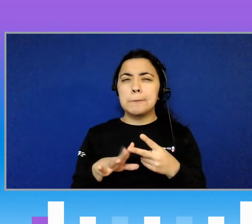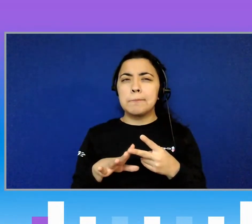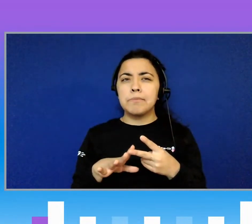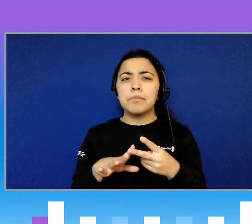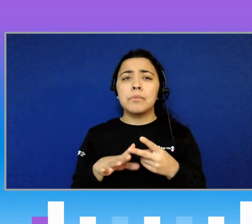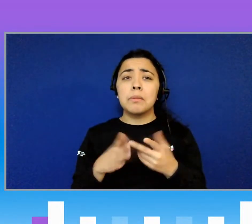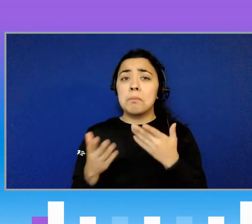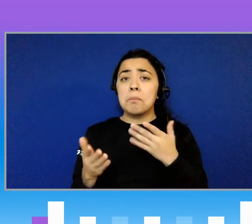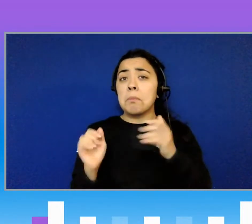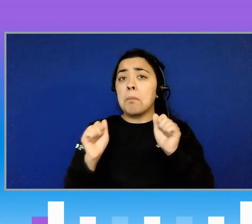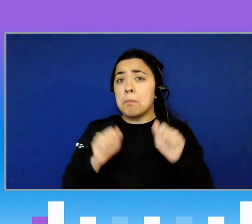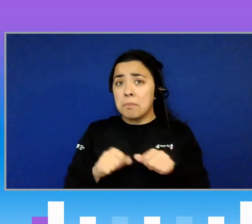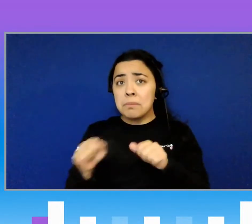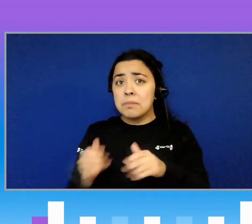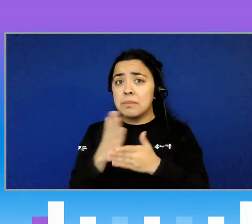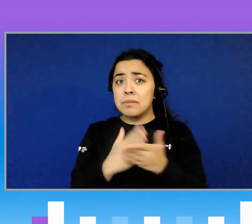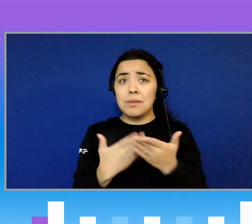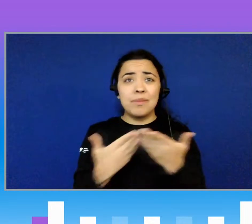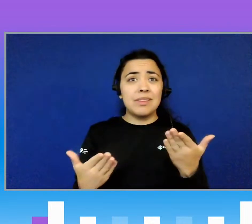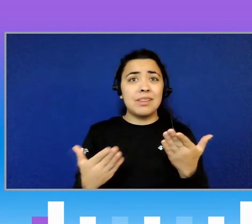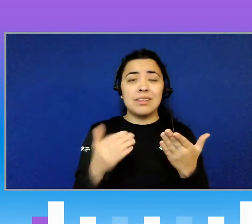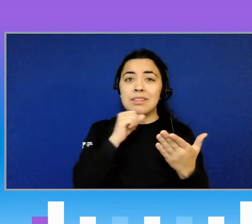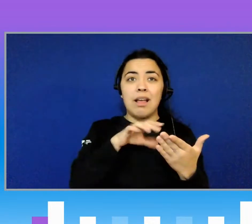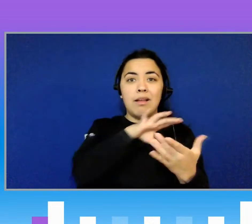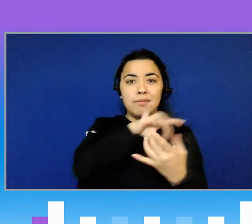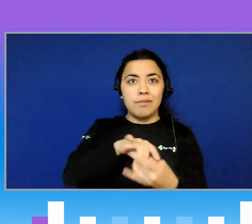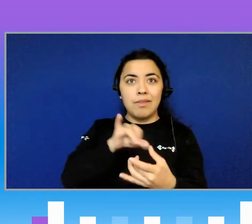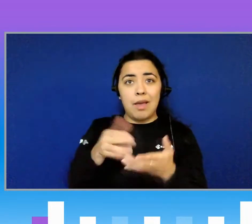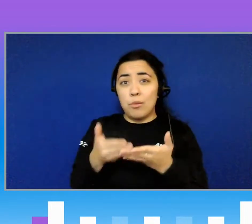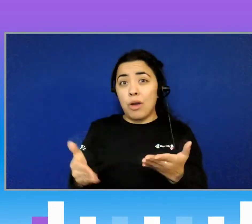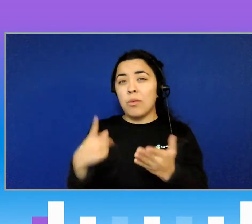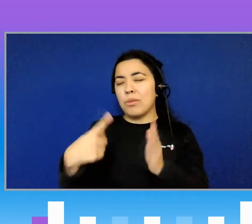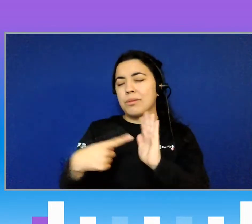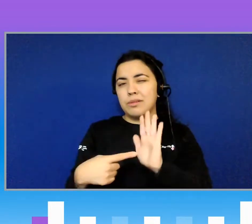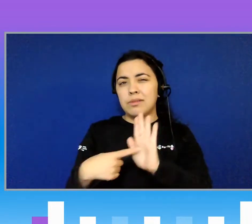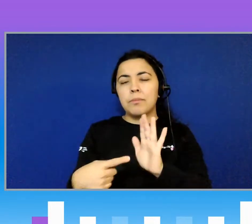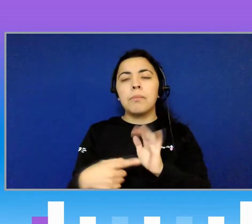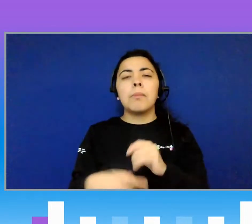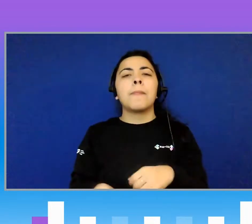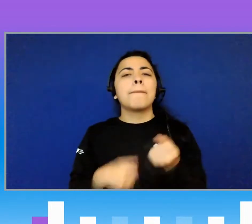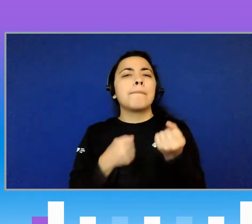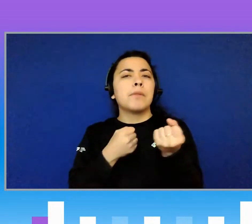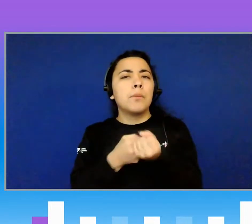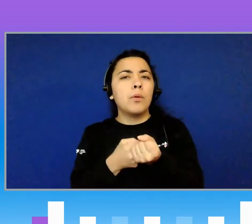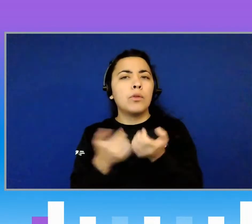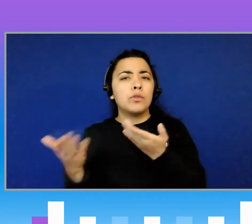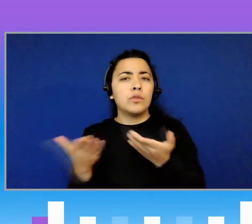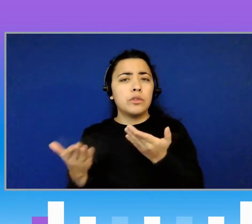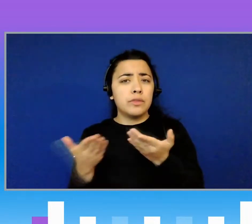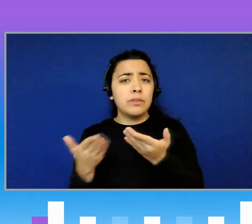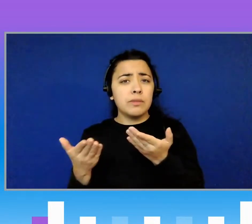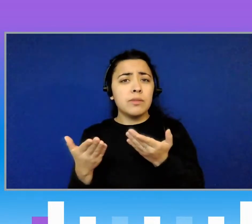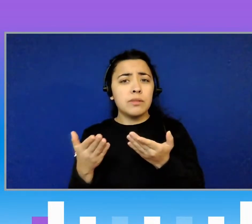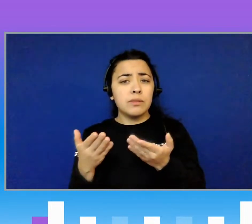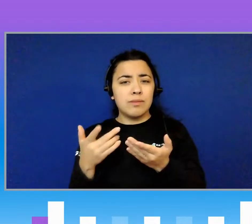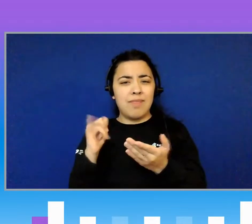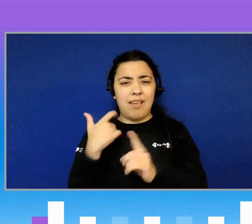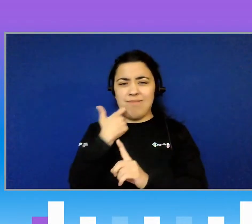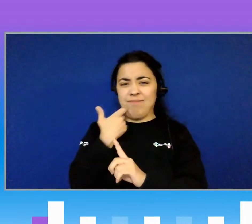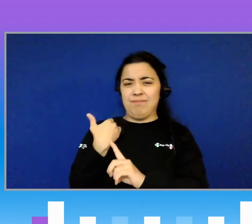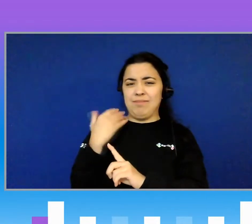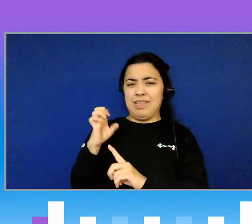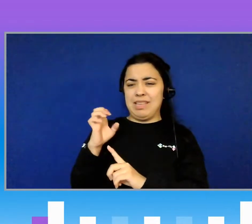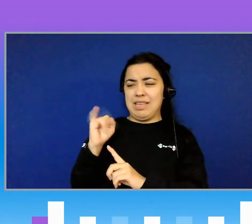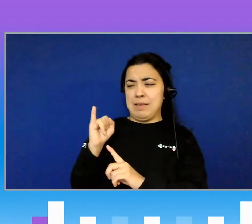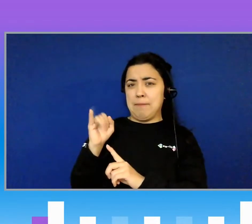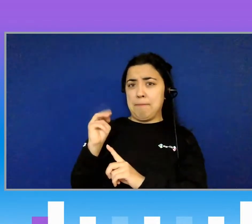elements which do not fall into the product itself, such as, for example, the support services that Emma was referring to as well.